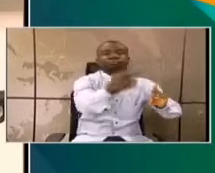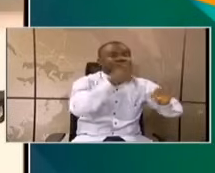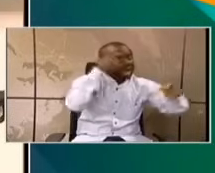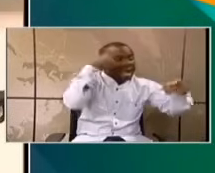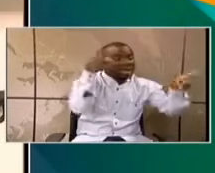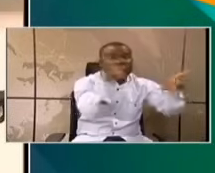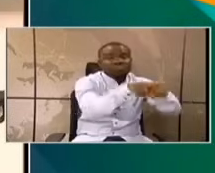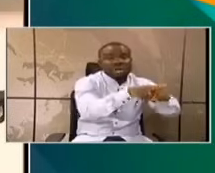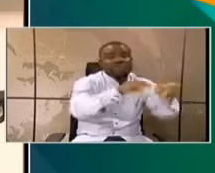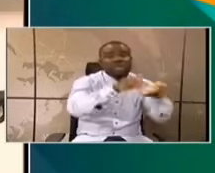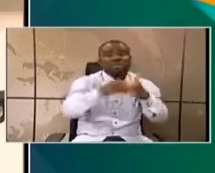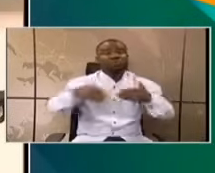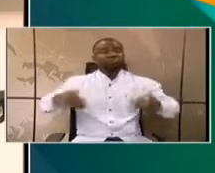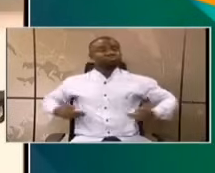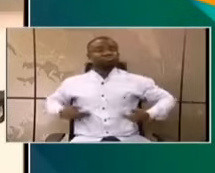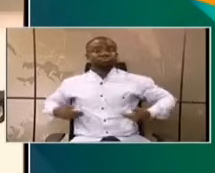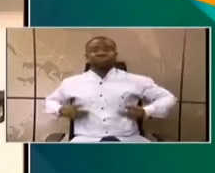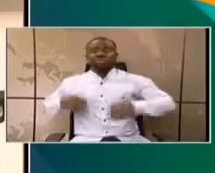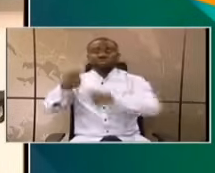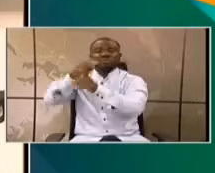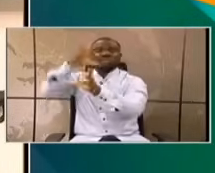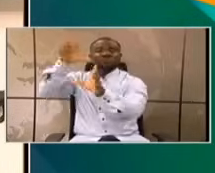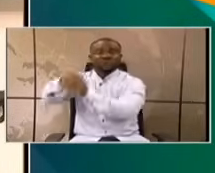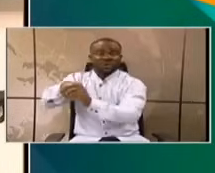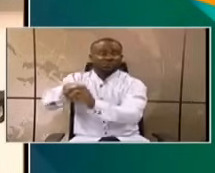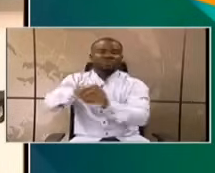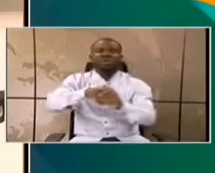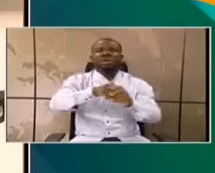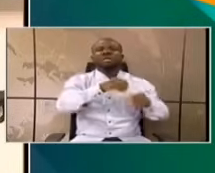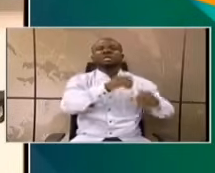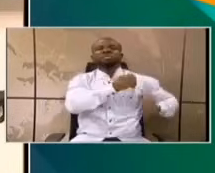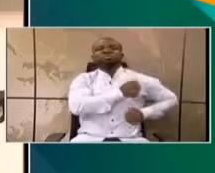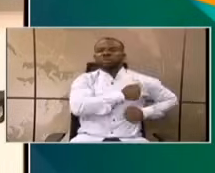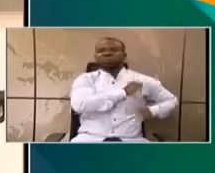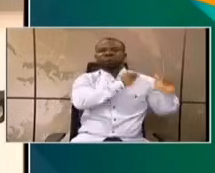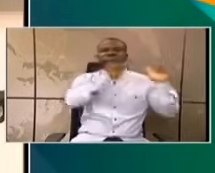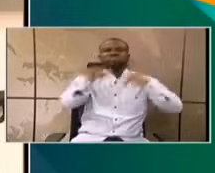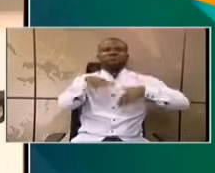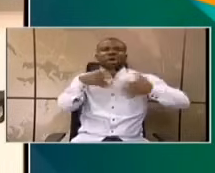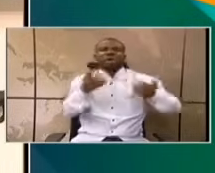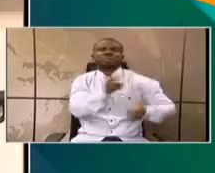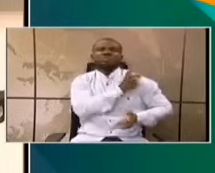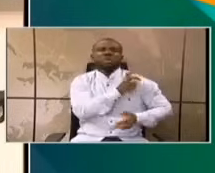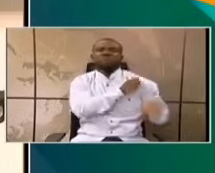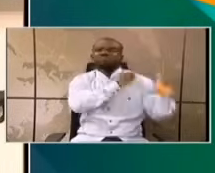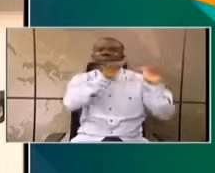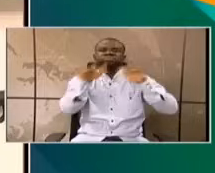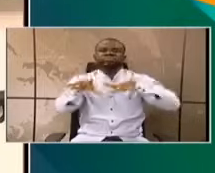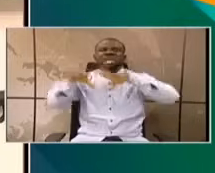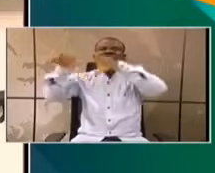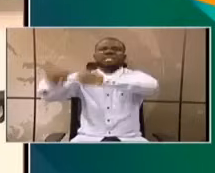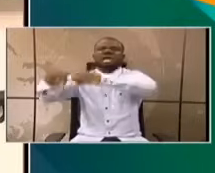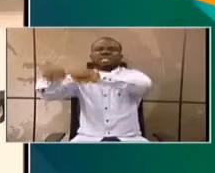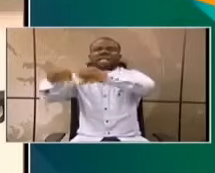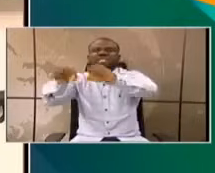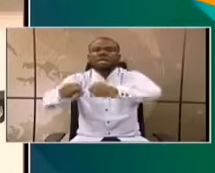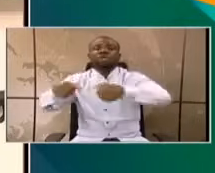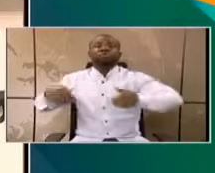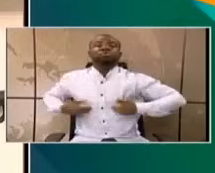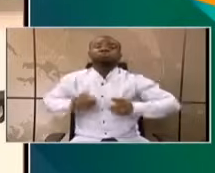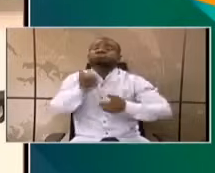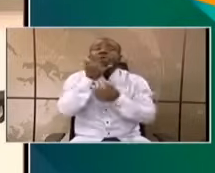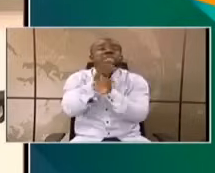wo a wo mo na de wo mu sika kese no ewuremu no. Ontran kran. Na ne honto no. Dwen ho